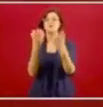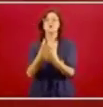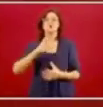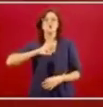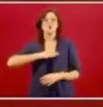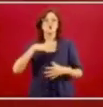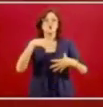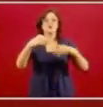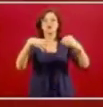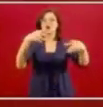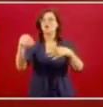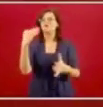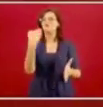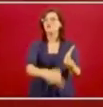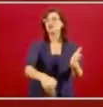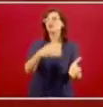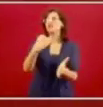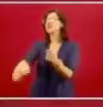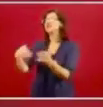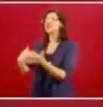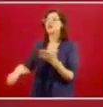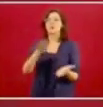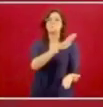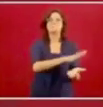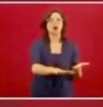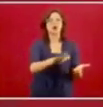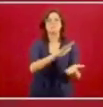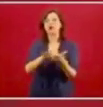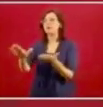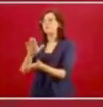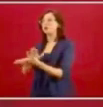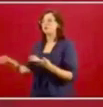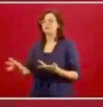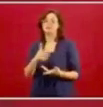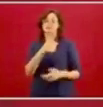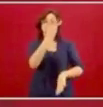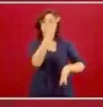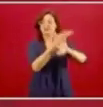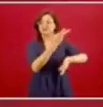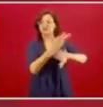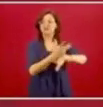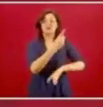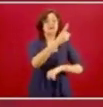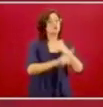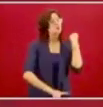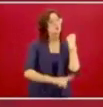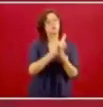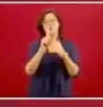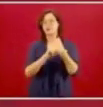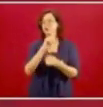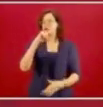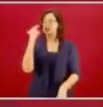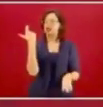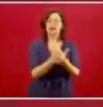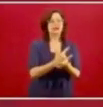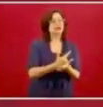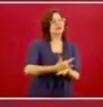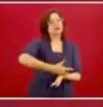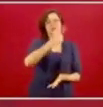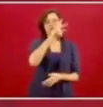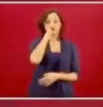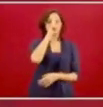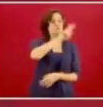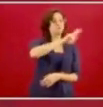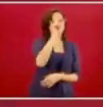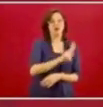difficulty in having sufficient equipment has to do with the fact that this is a global phenomenon.